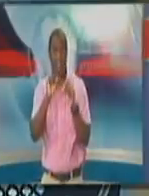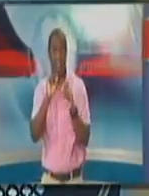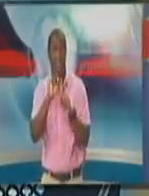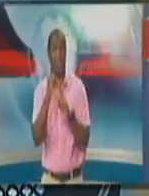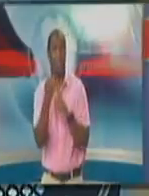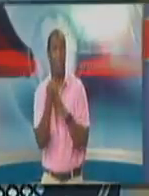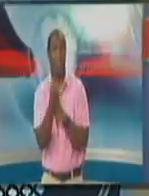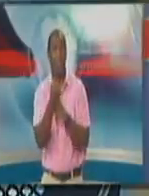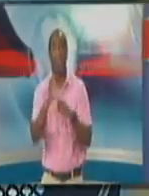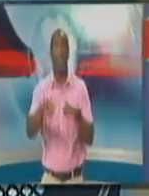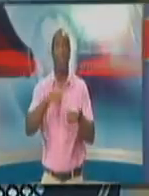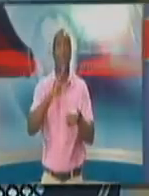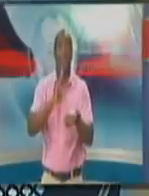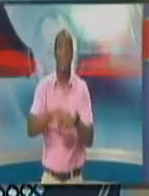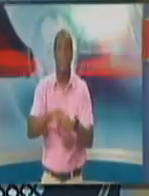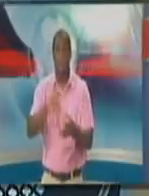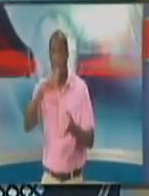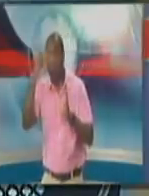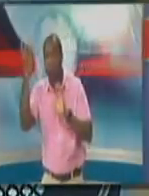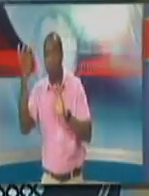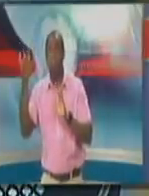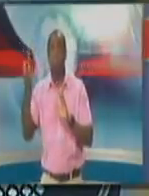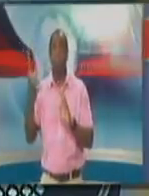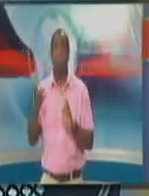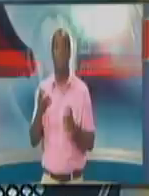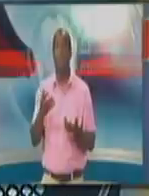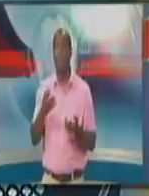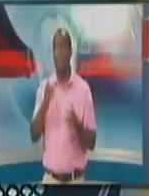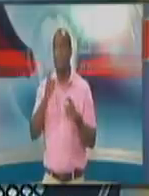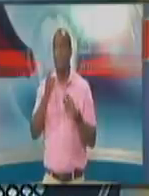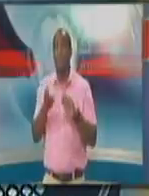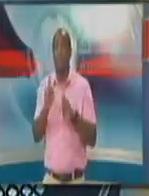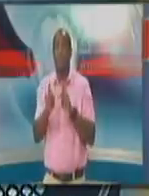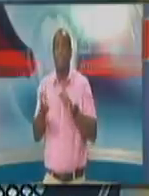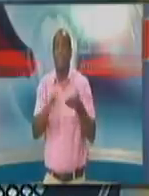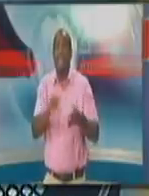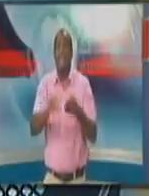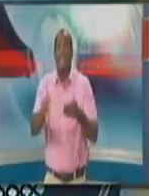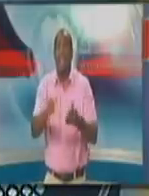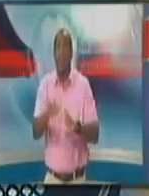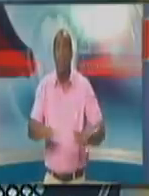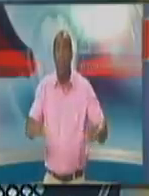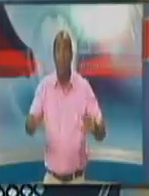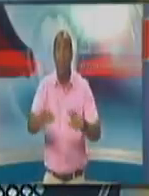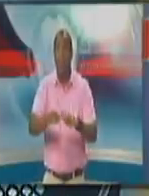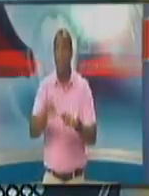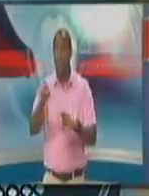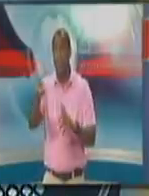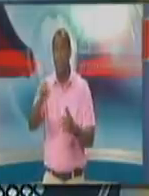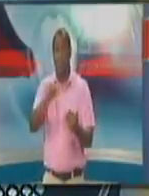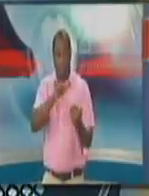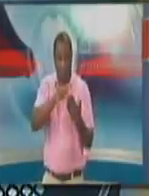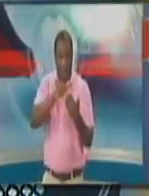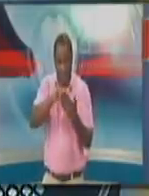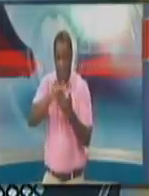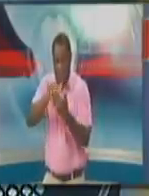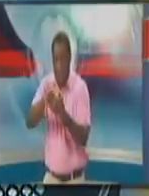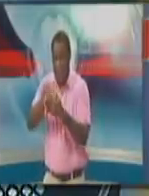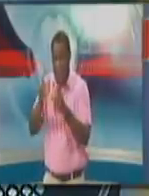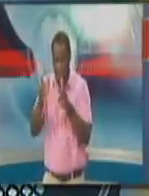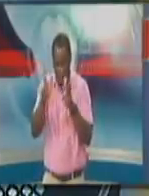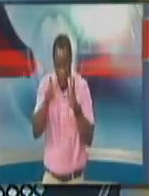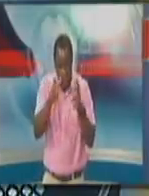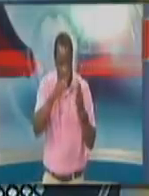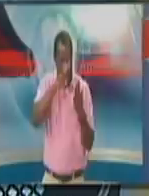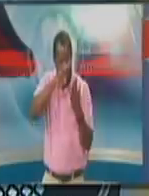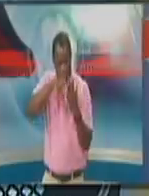of situations. So you're up close and personal with people on the ground who are going through very difficult situations a lot of the